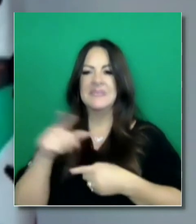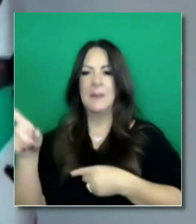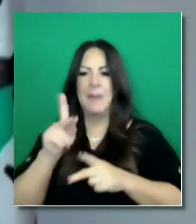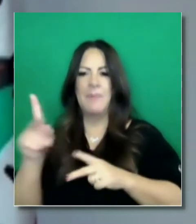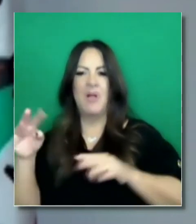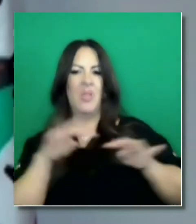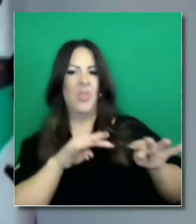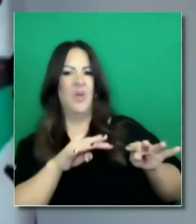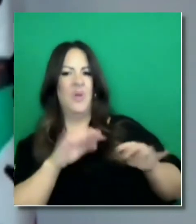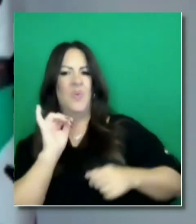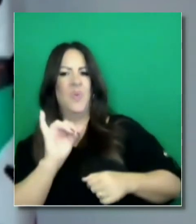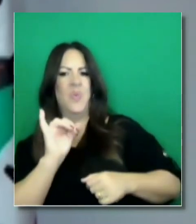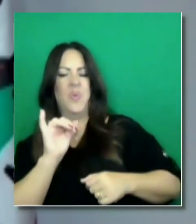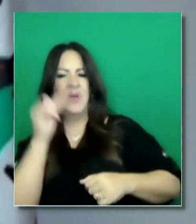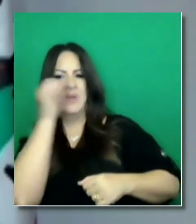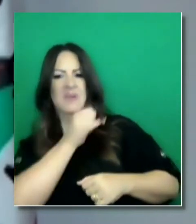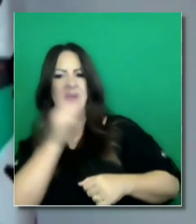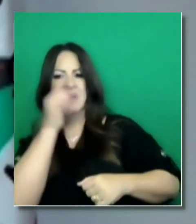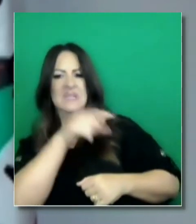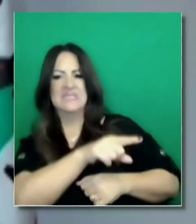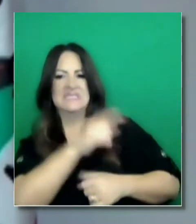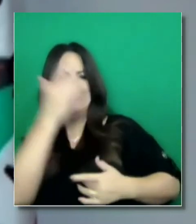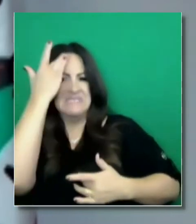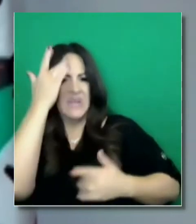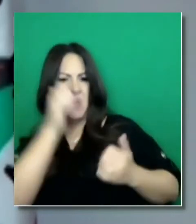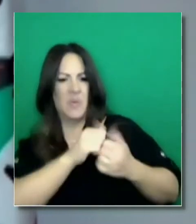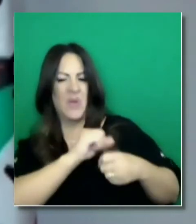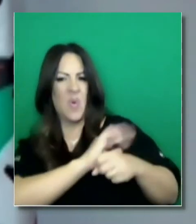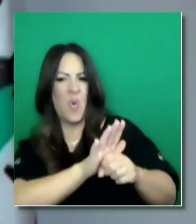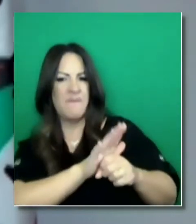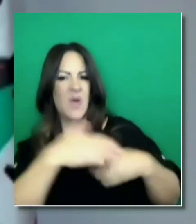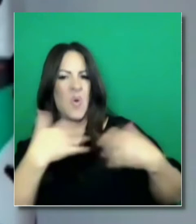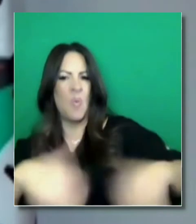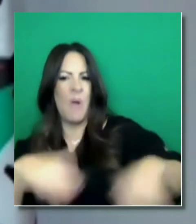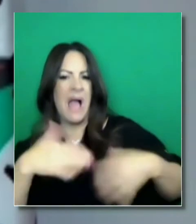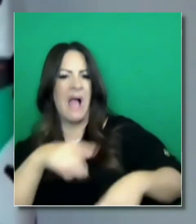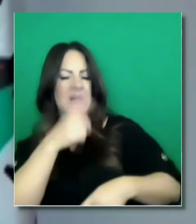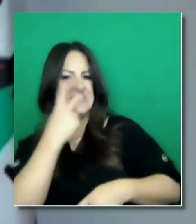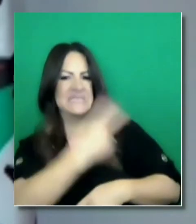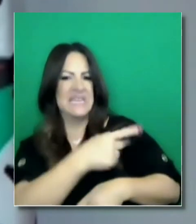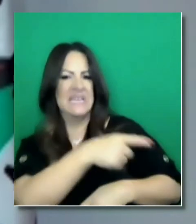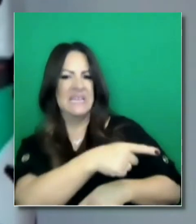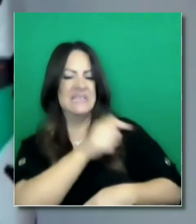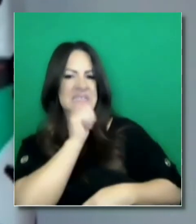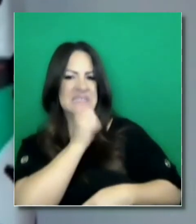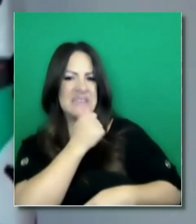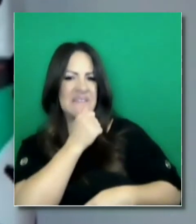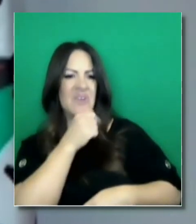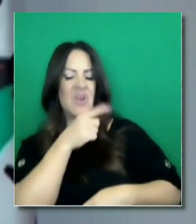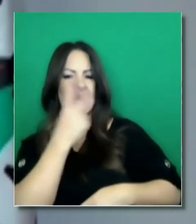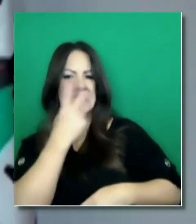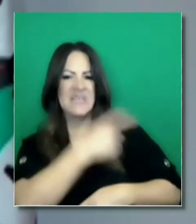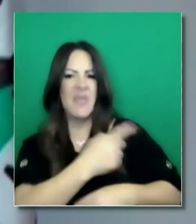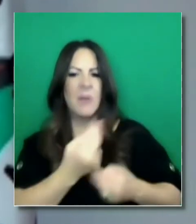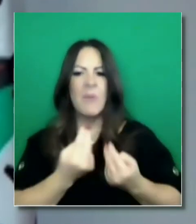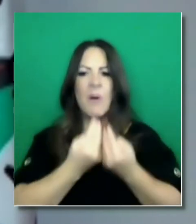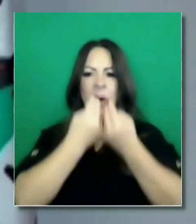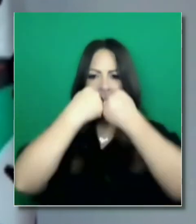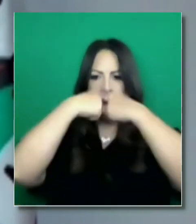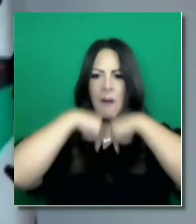their family member. Hospitals, not just with 60, 70, 80-year-olds on ventilators, but hospitals